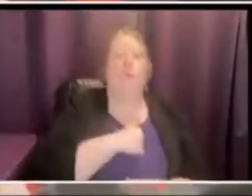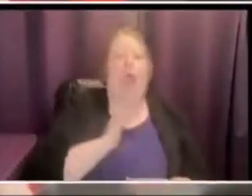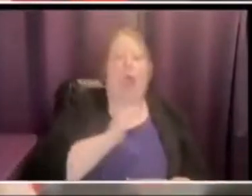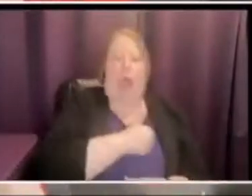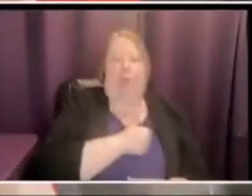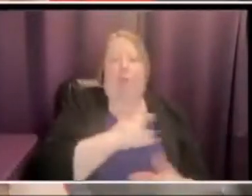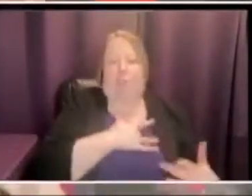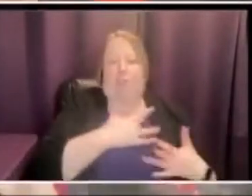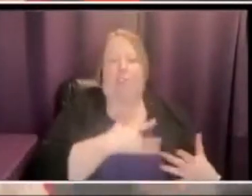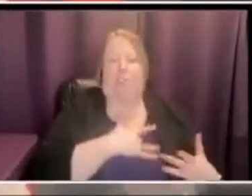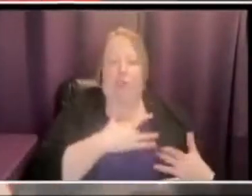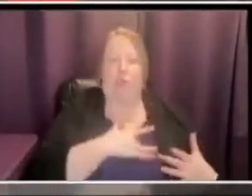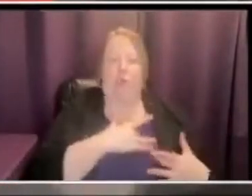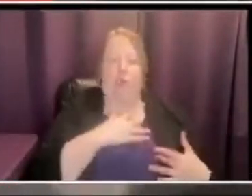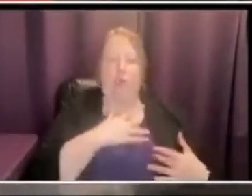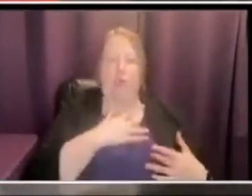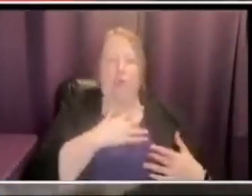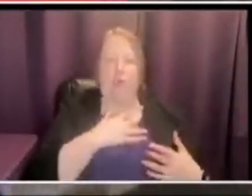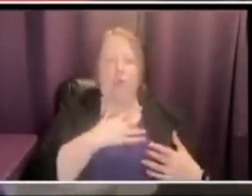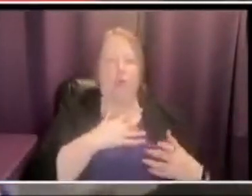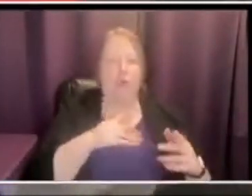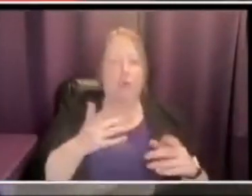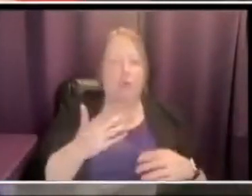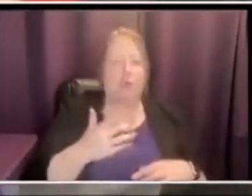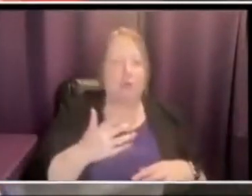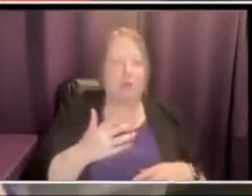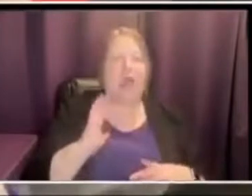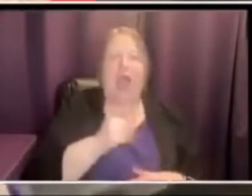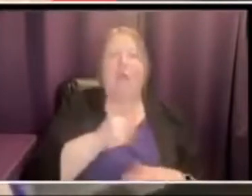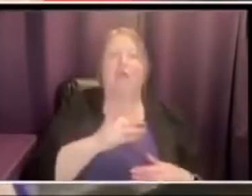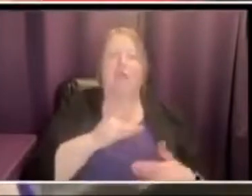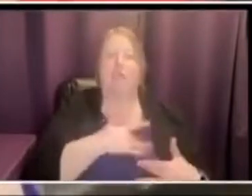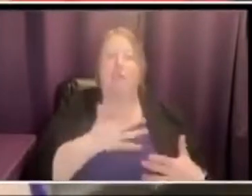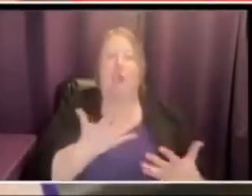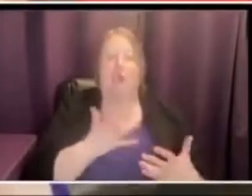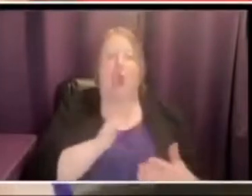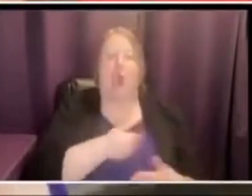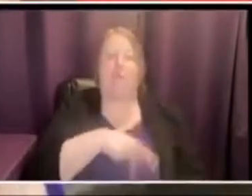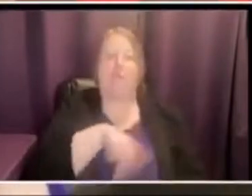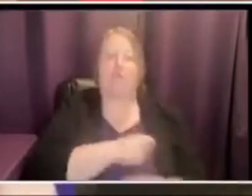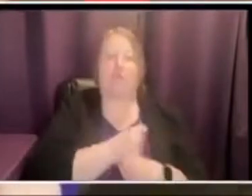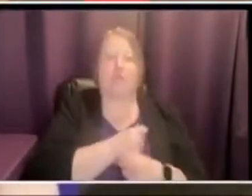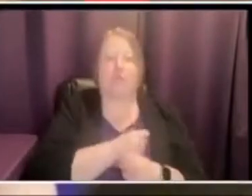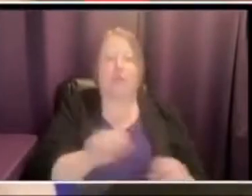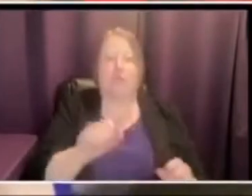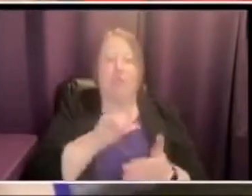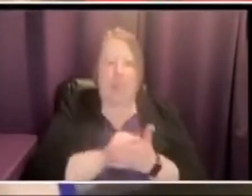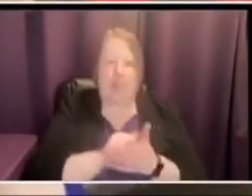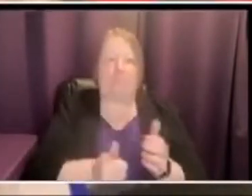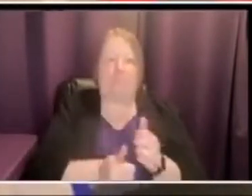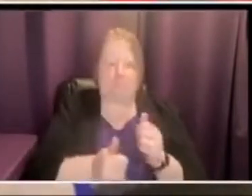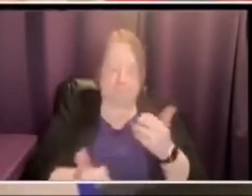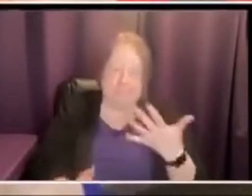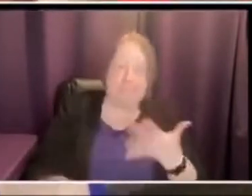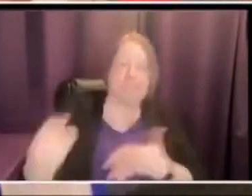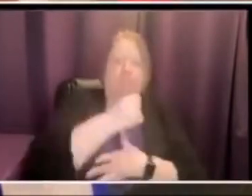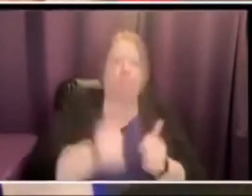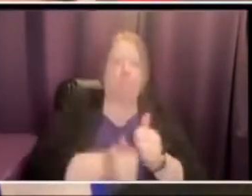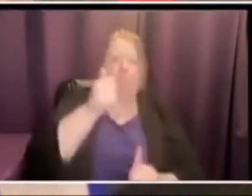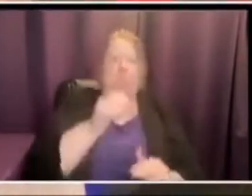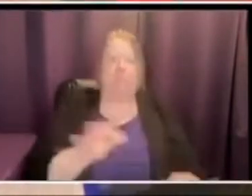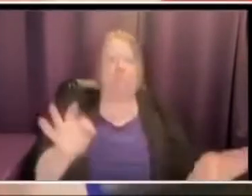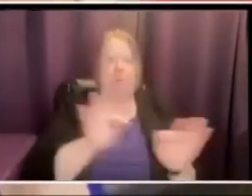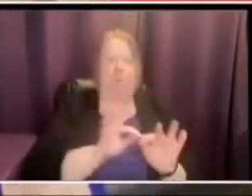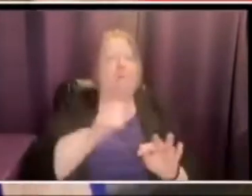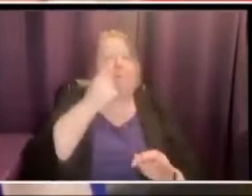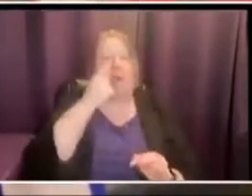about personal harm, safety. Personal safety is it just transcends everything. But the fact is, on any given